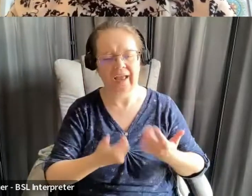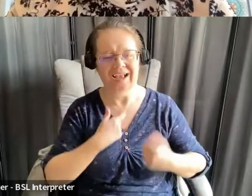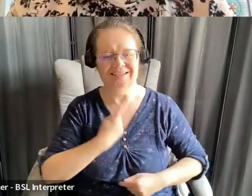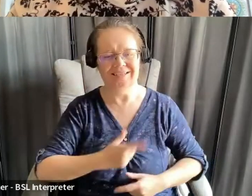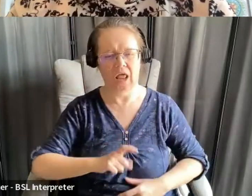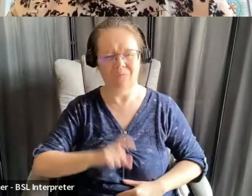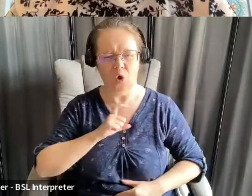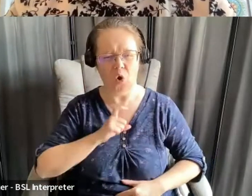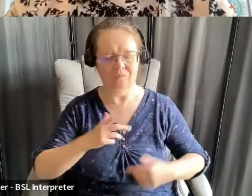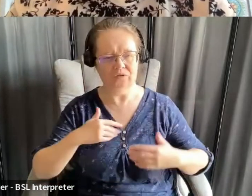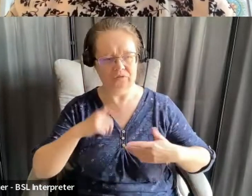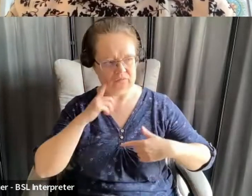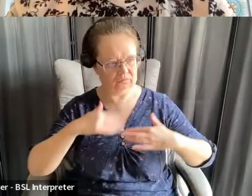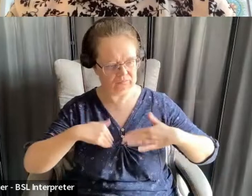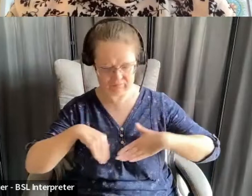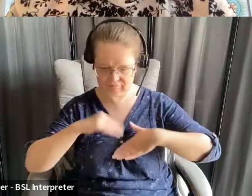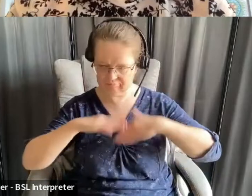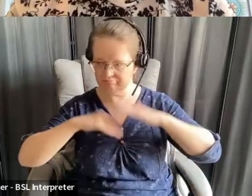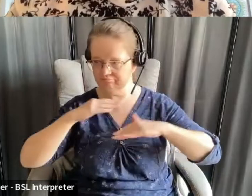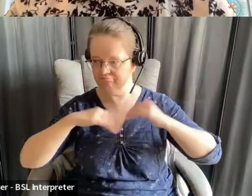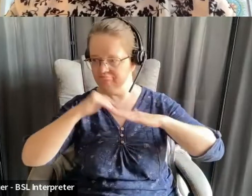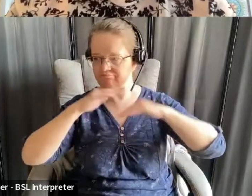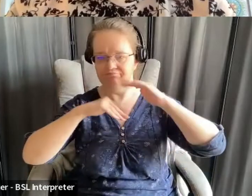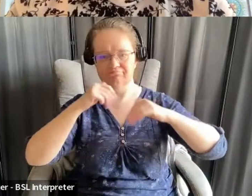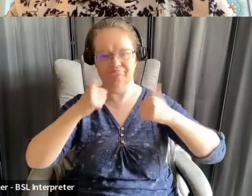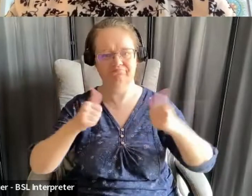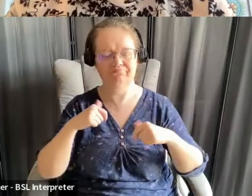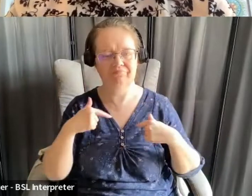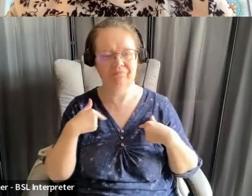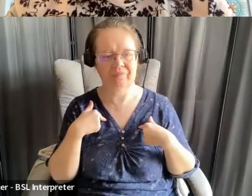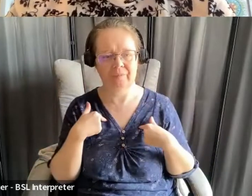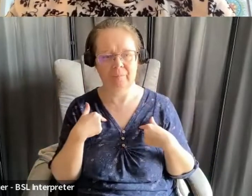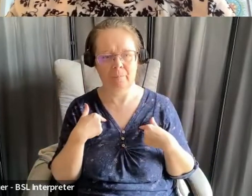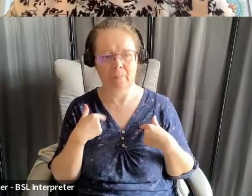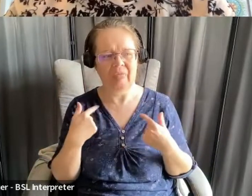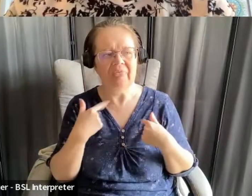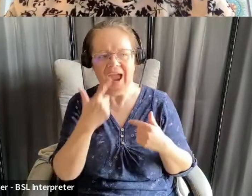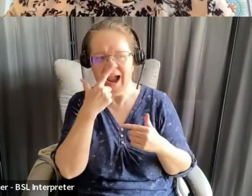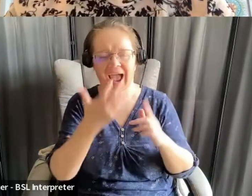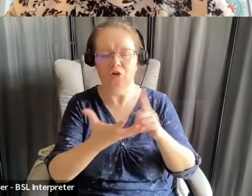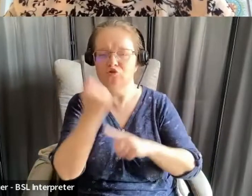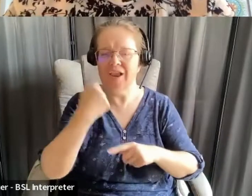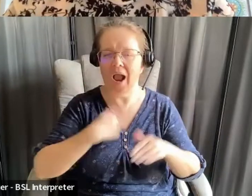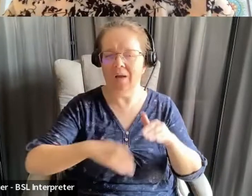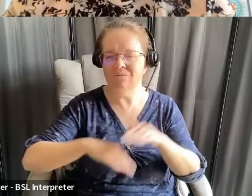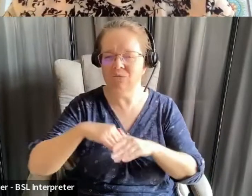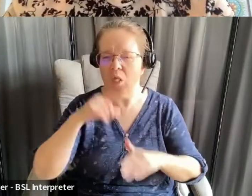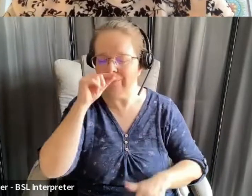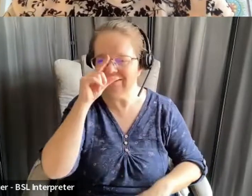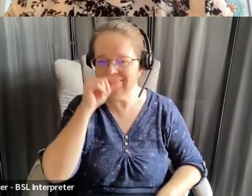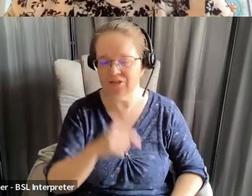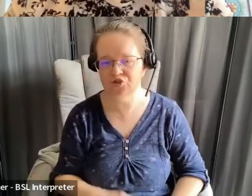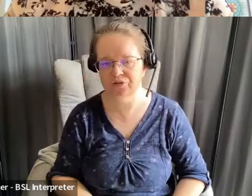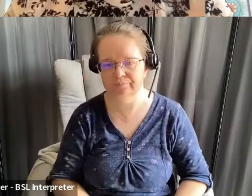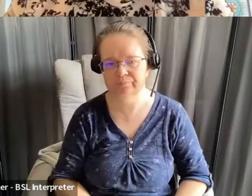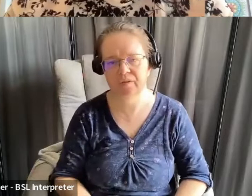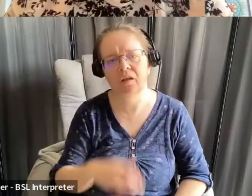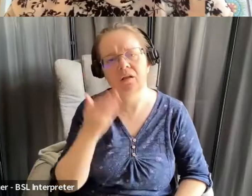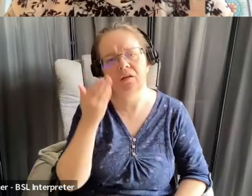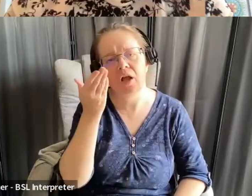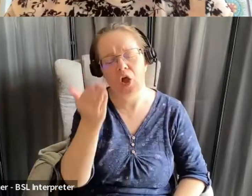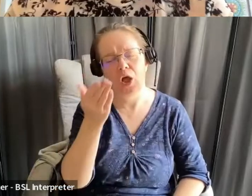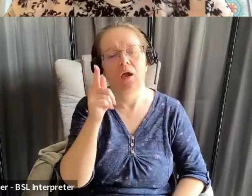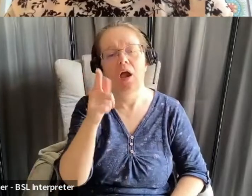unique strengths and talents, we really feel that we are reaching our full potential. Carley, tell us a little bit about your